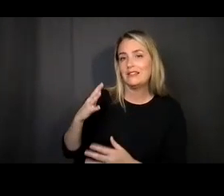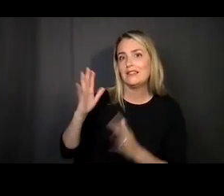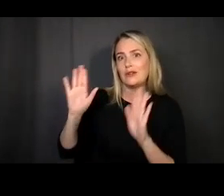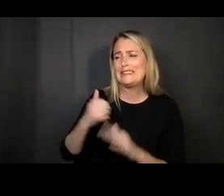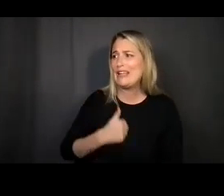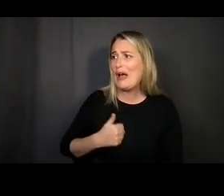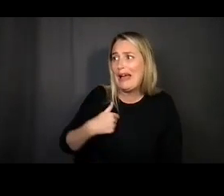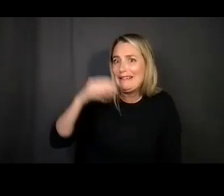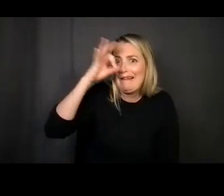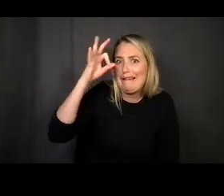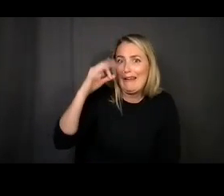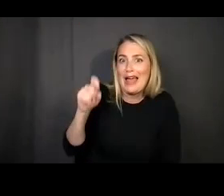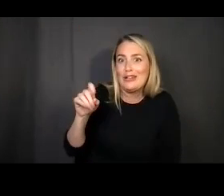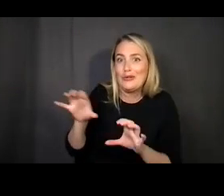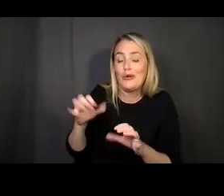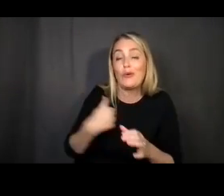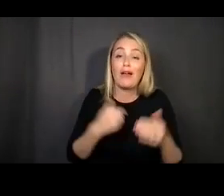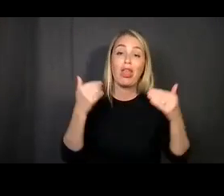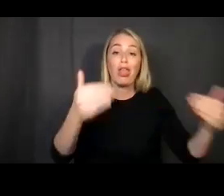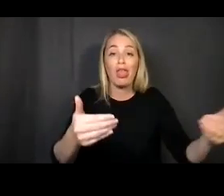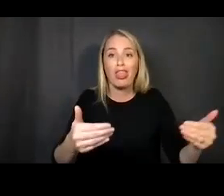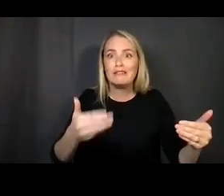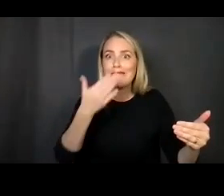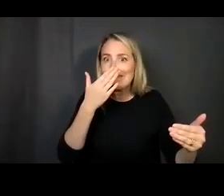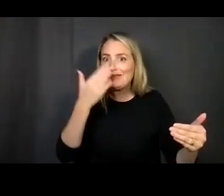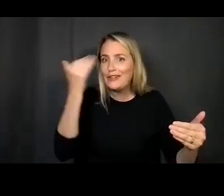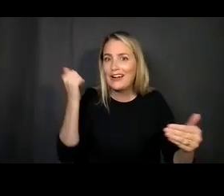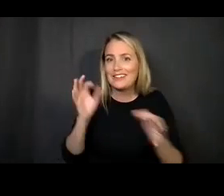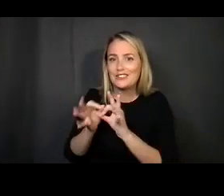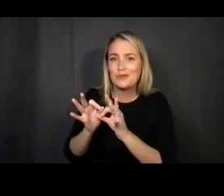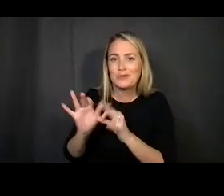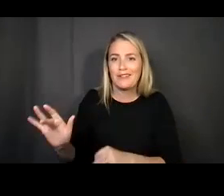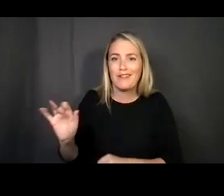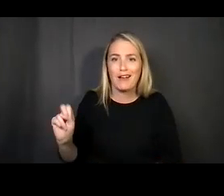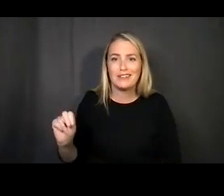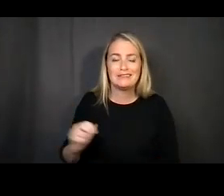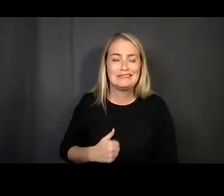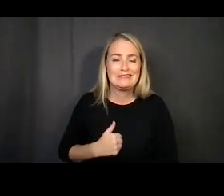do anything when we started. Okay, let me let another person.